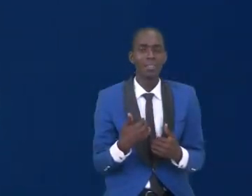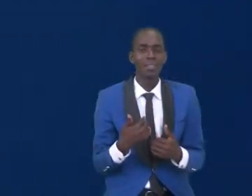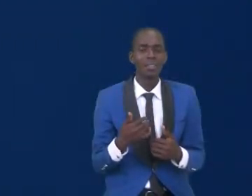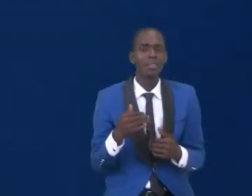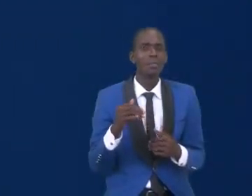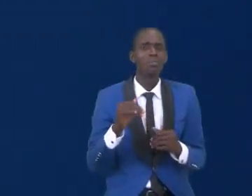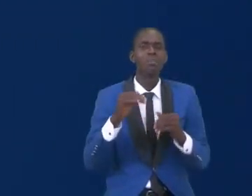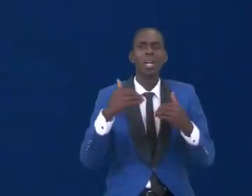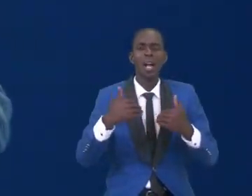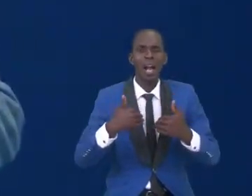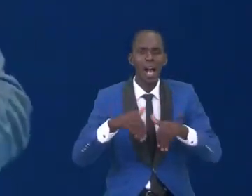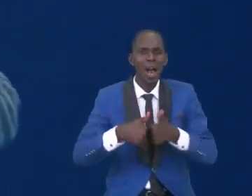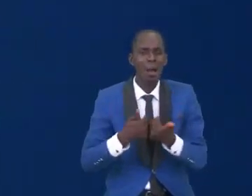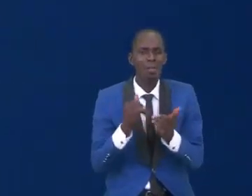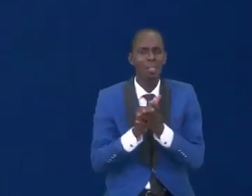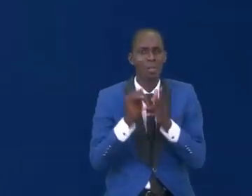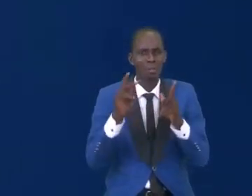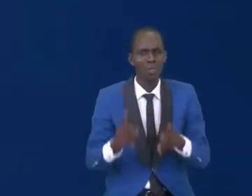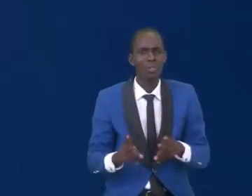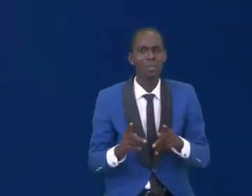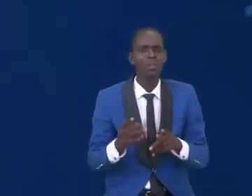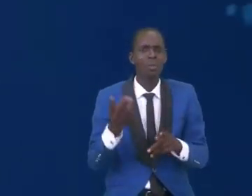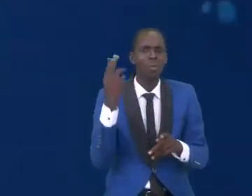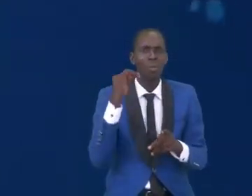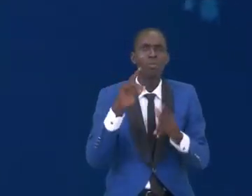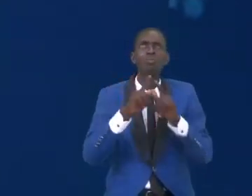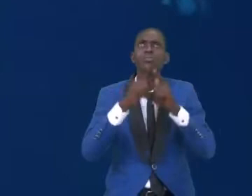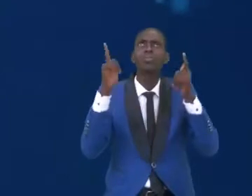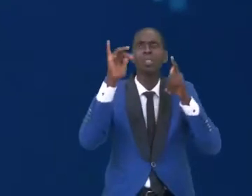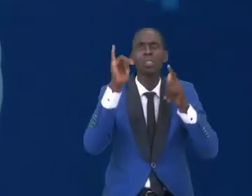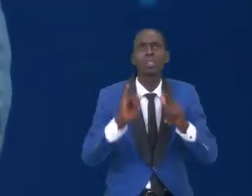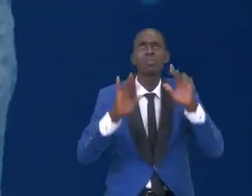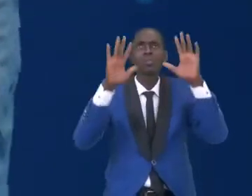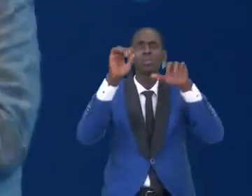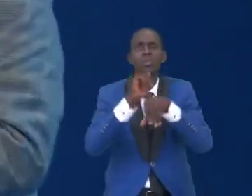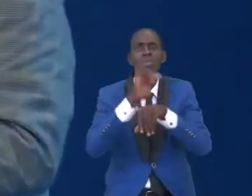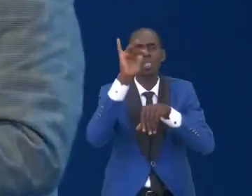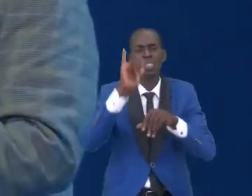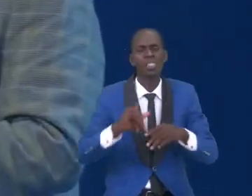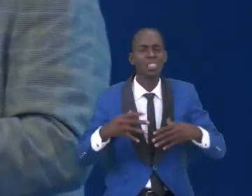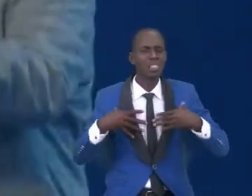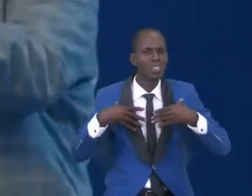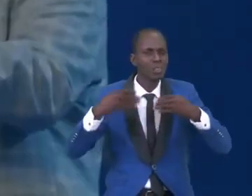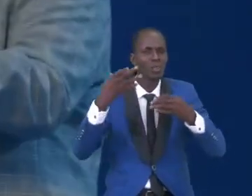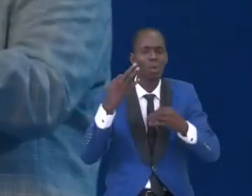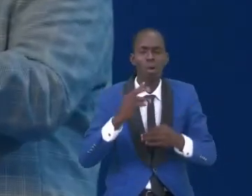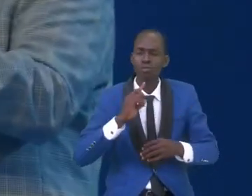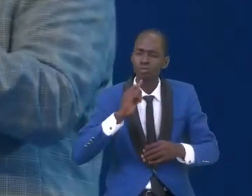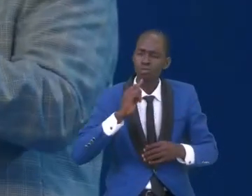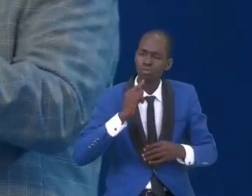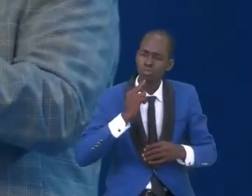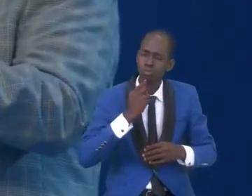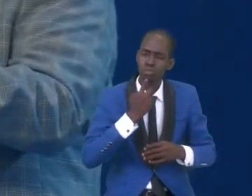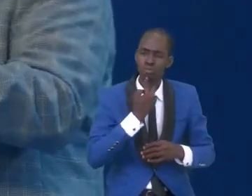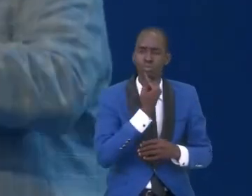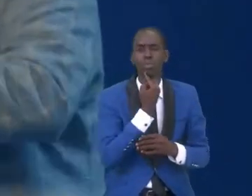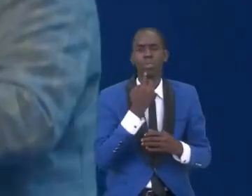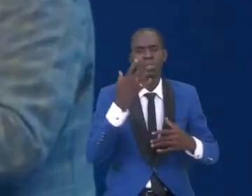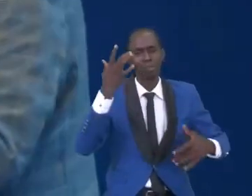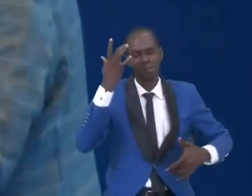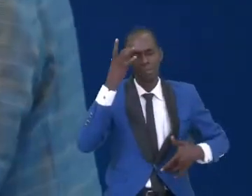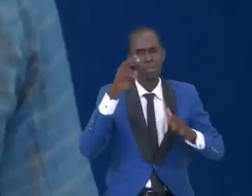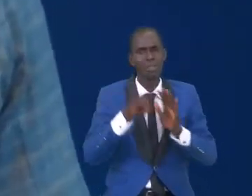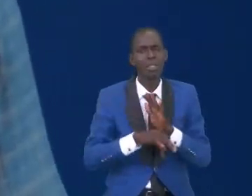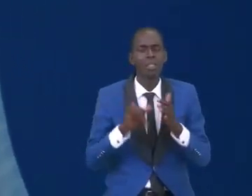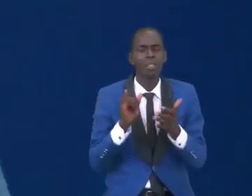miraculously healed of terrible, terrible illness that caused her to